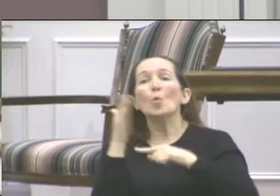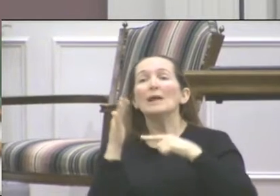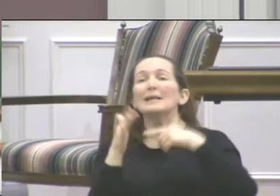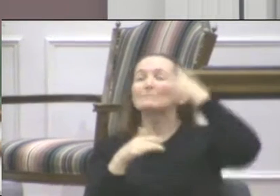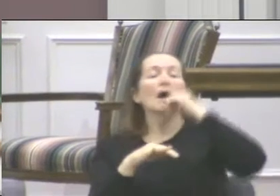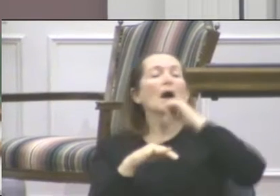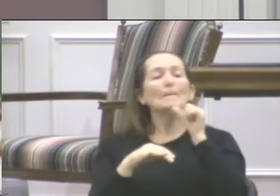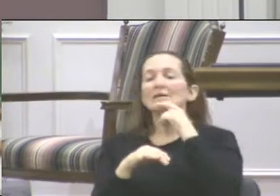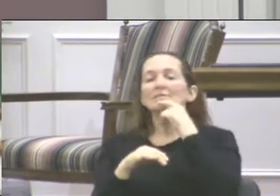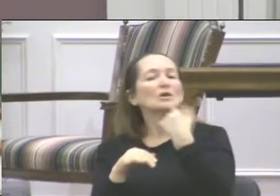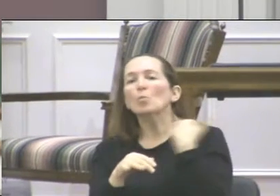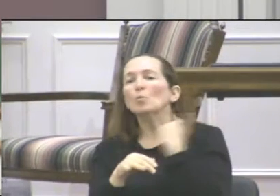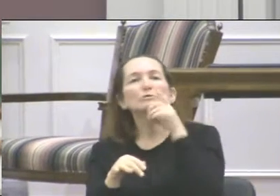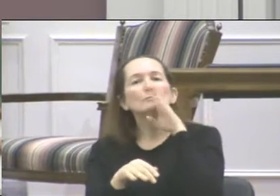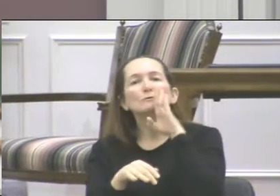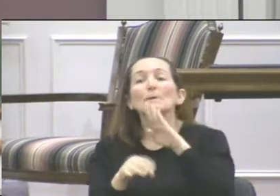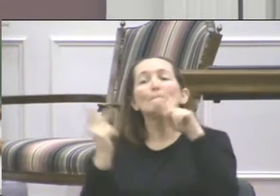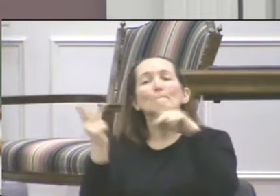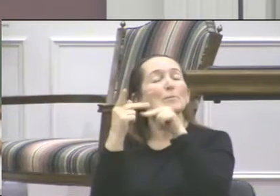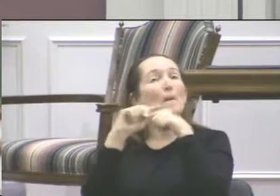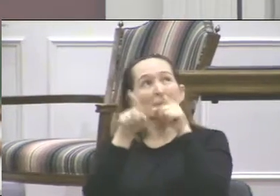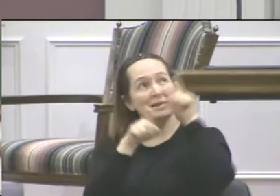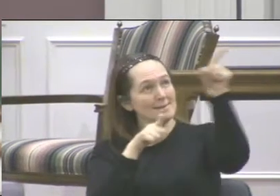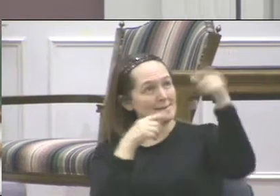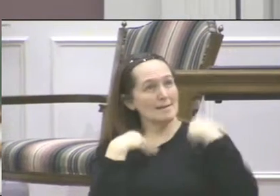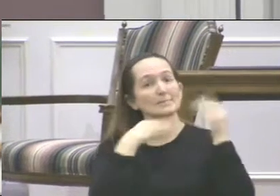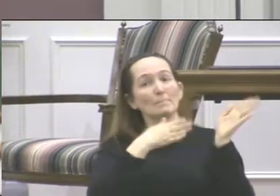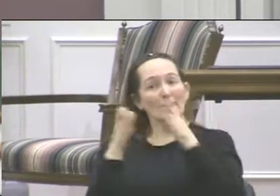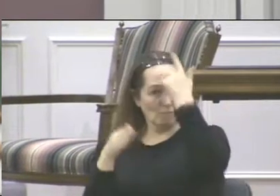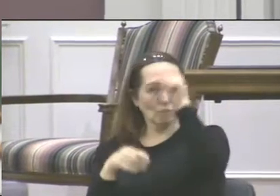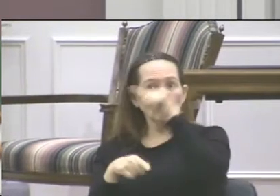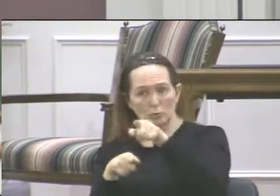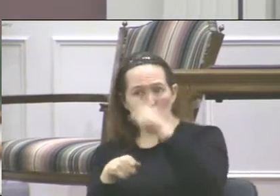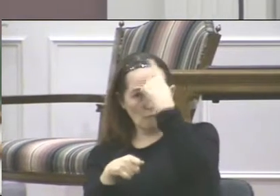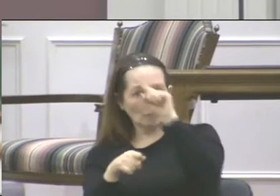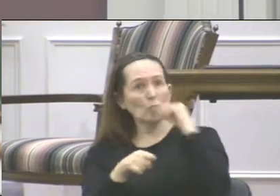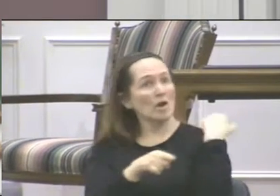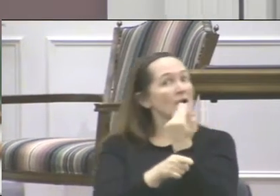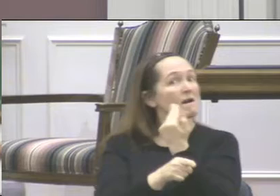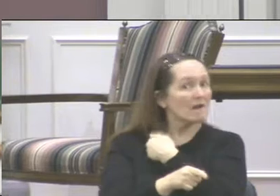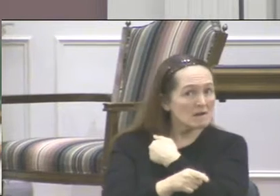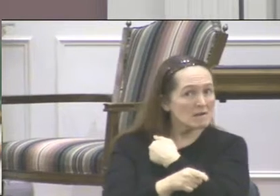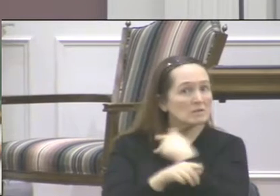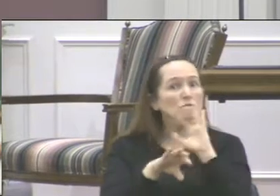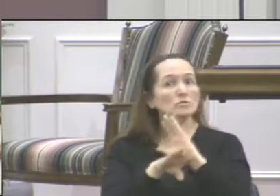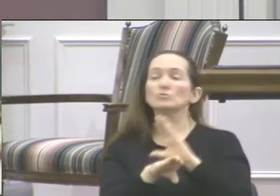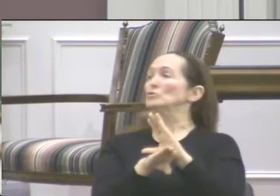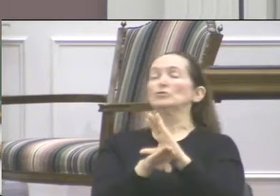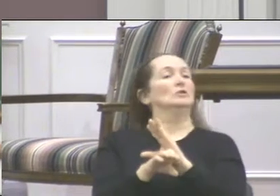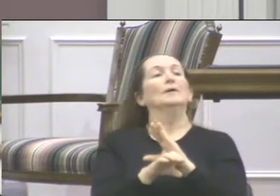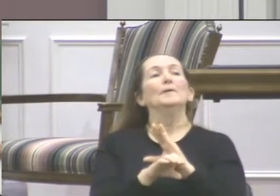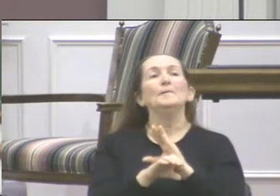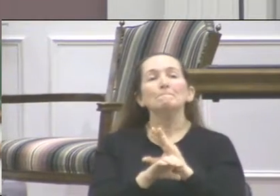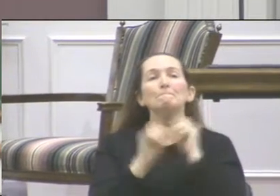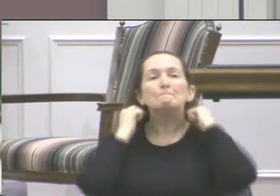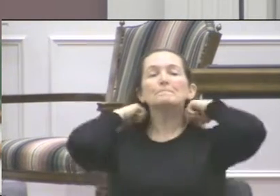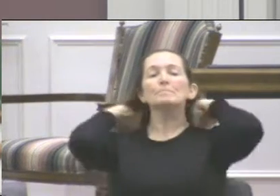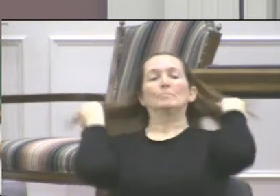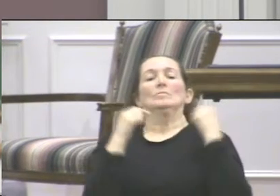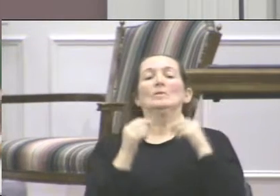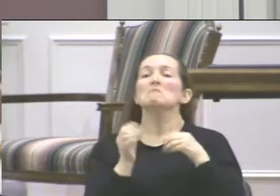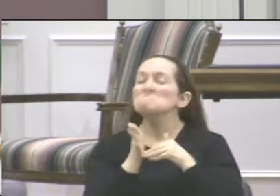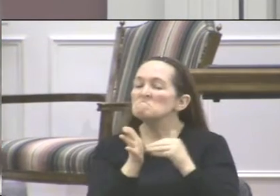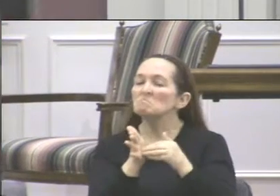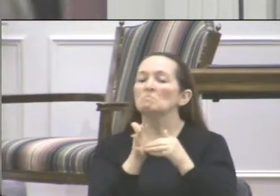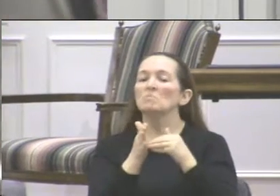way, but God has a plan for you. God has a plan for us. And too often we have allowed each